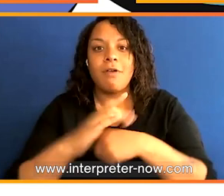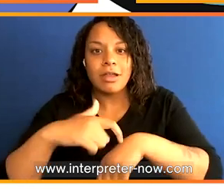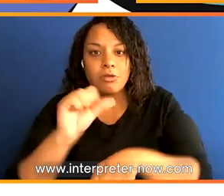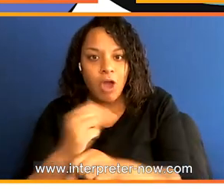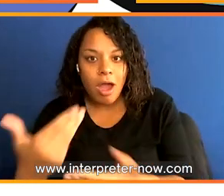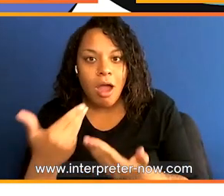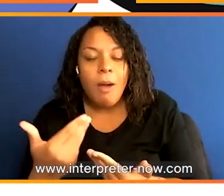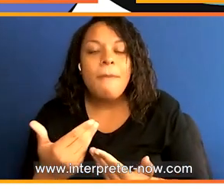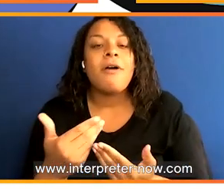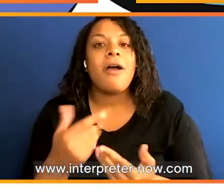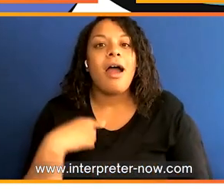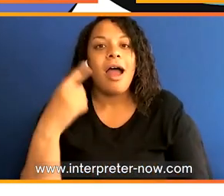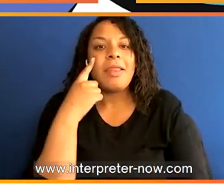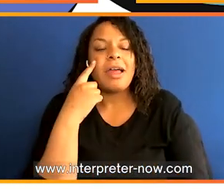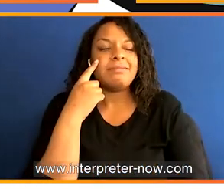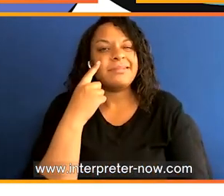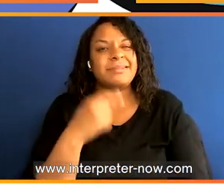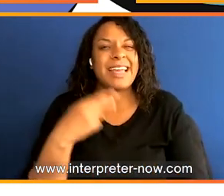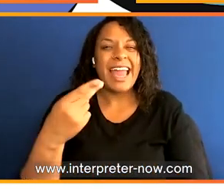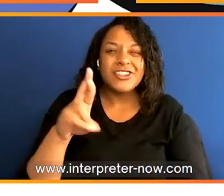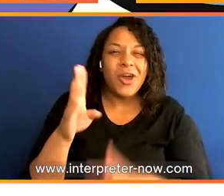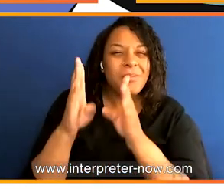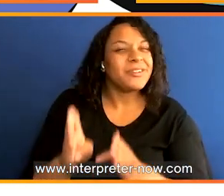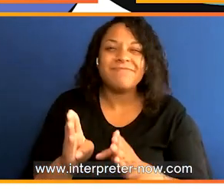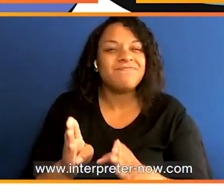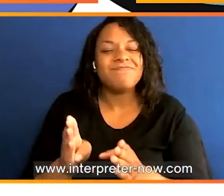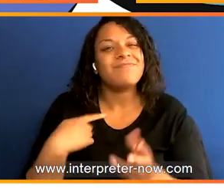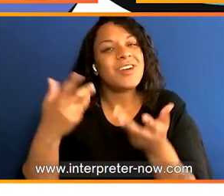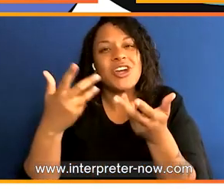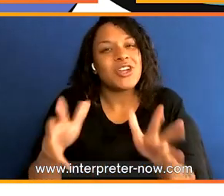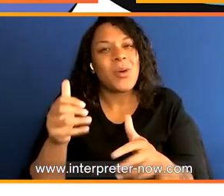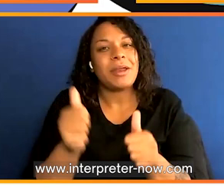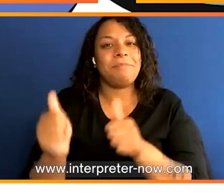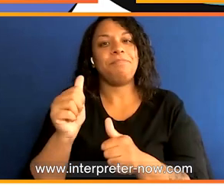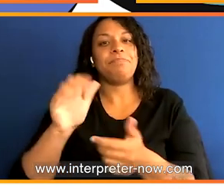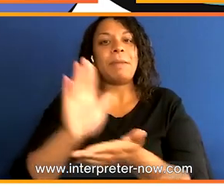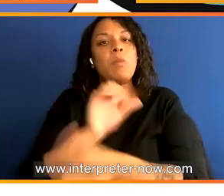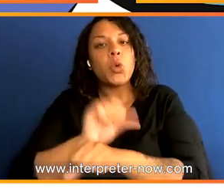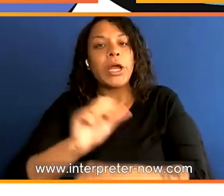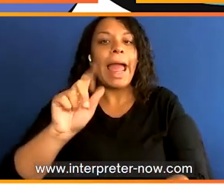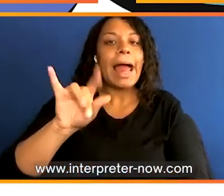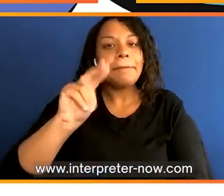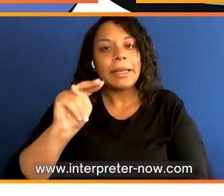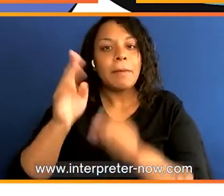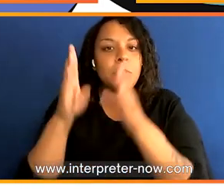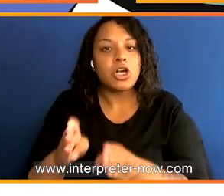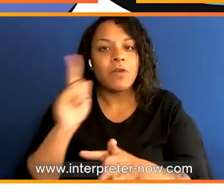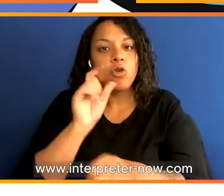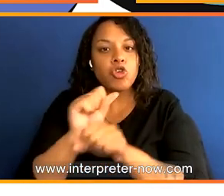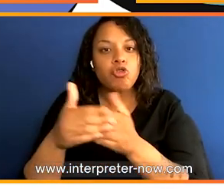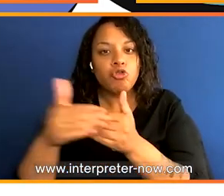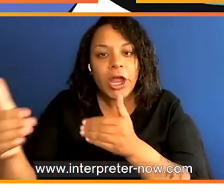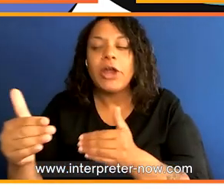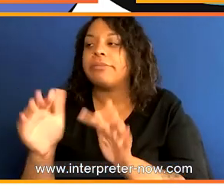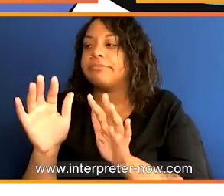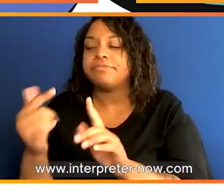offer. And I really thought, I'm not going to do human resources. I don't think I want to be this administrative person for my career.